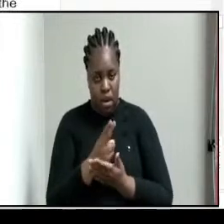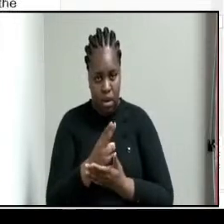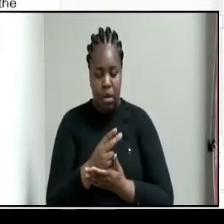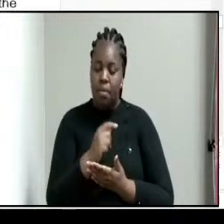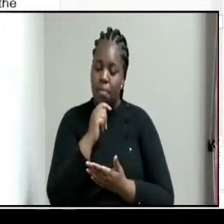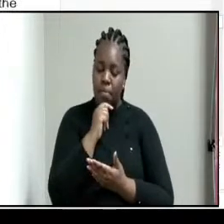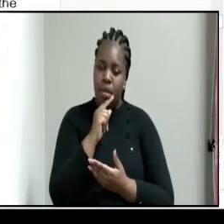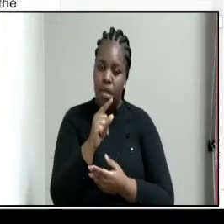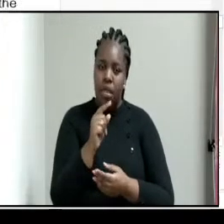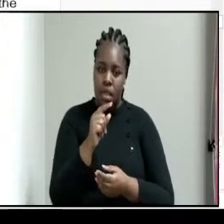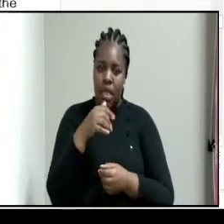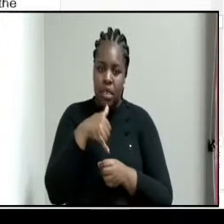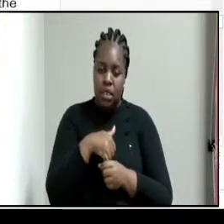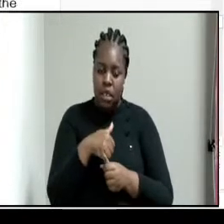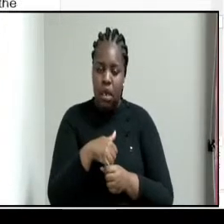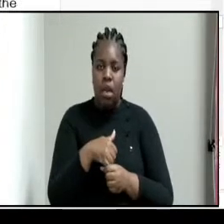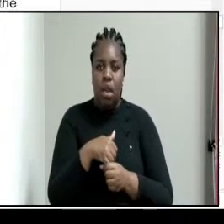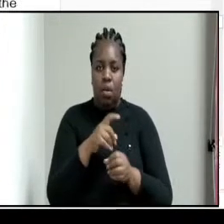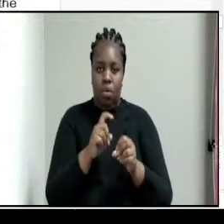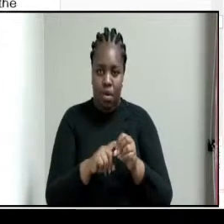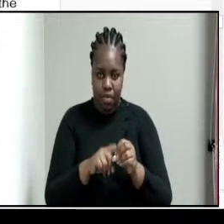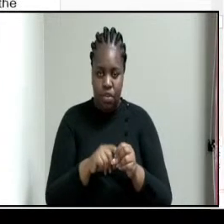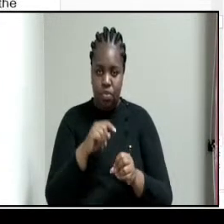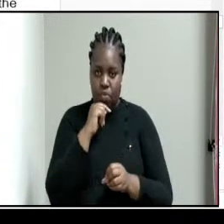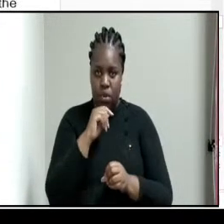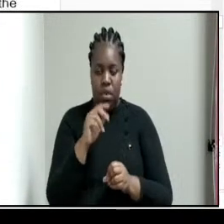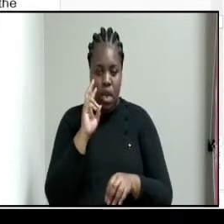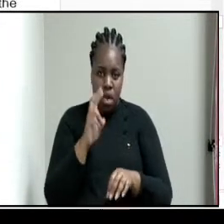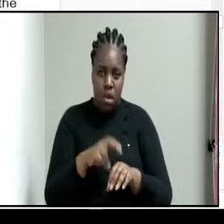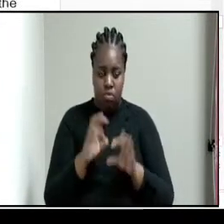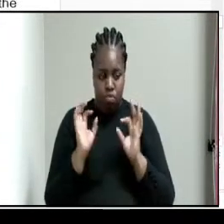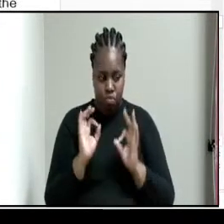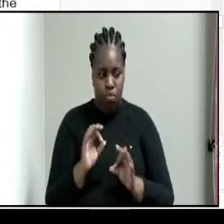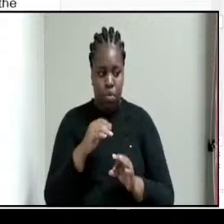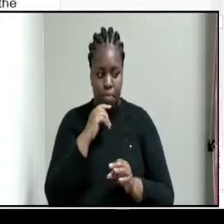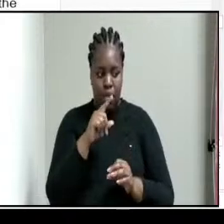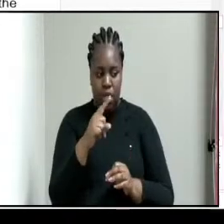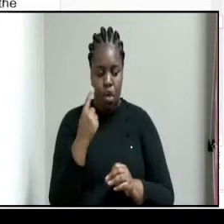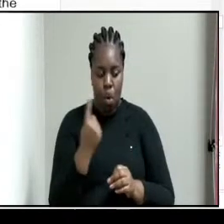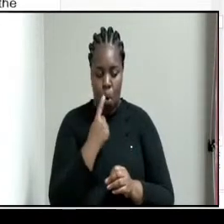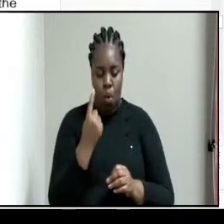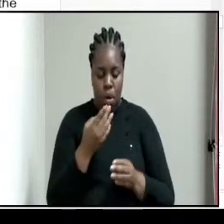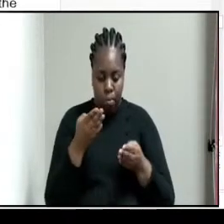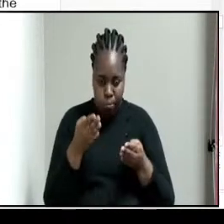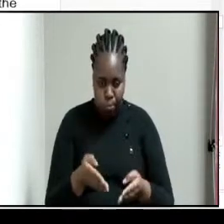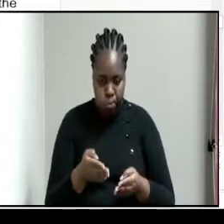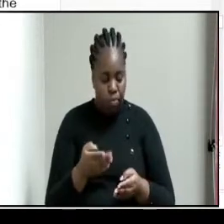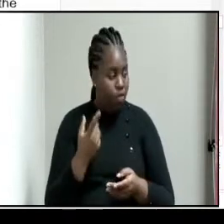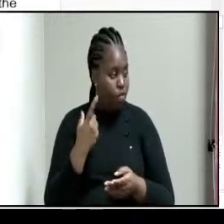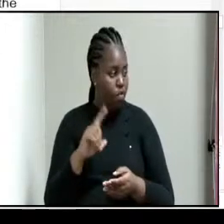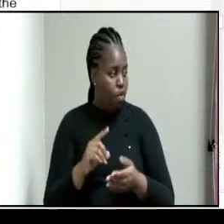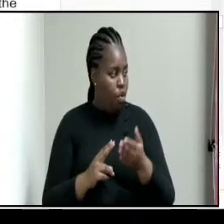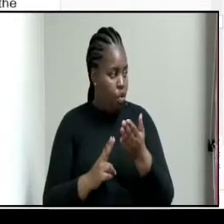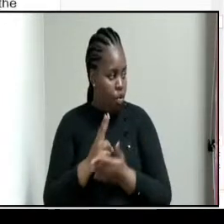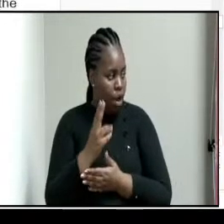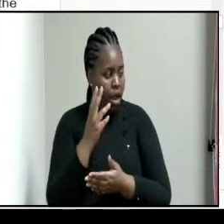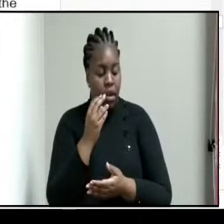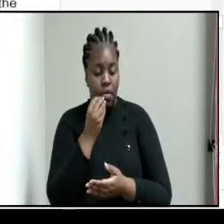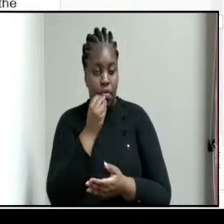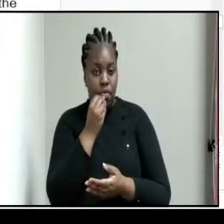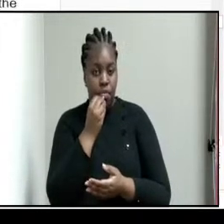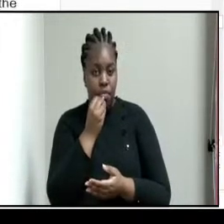that the internal qualification seems to be absent, and it is only present only in terms of the right to food for